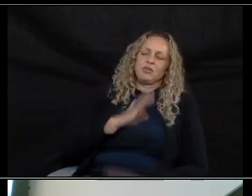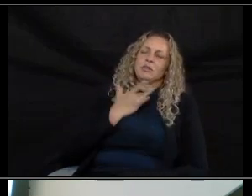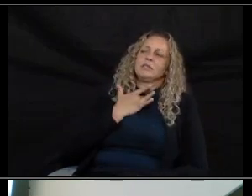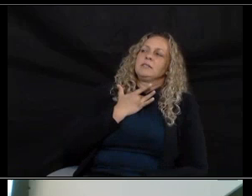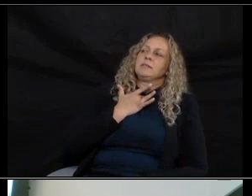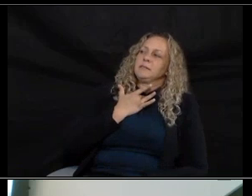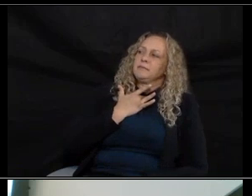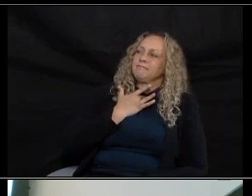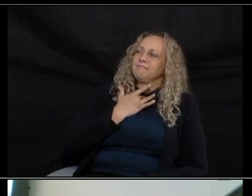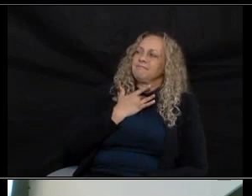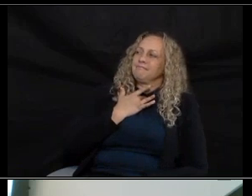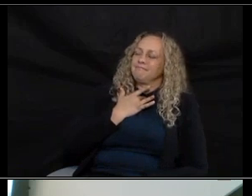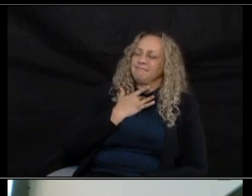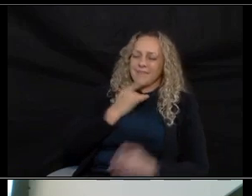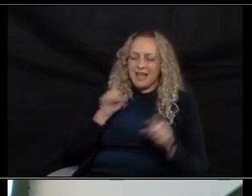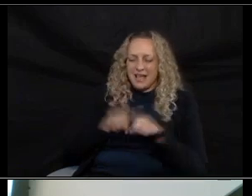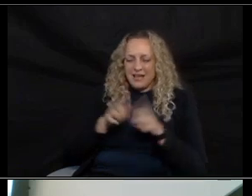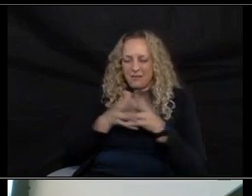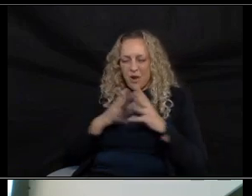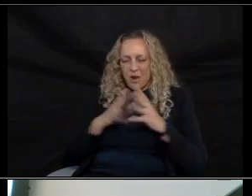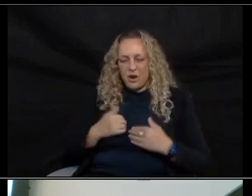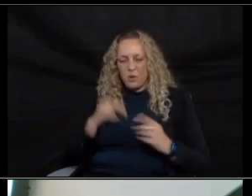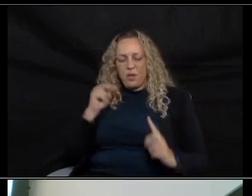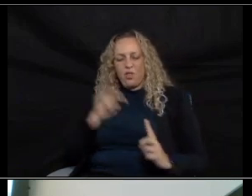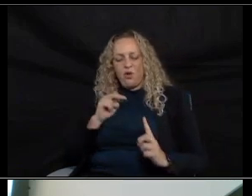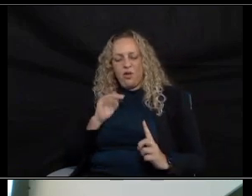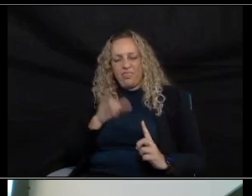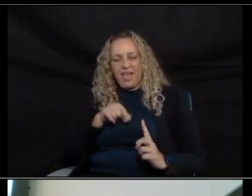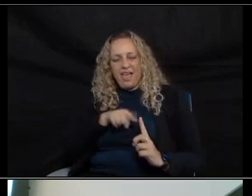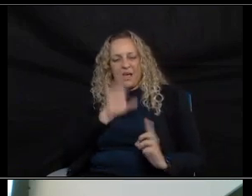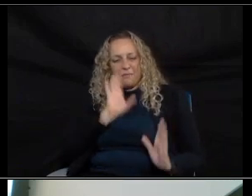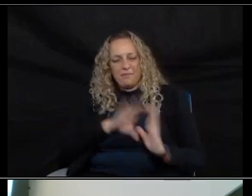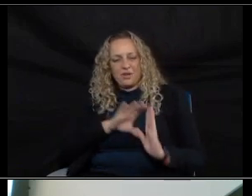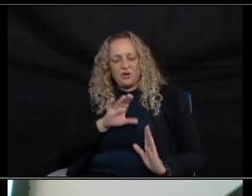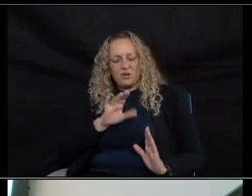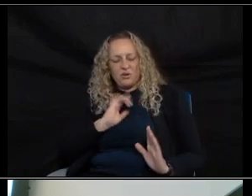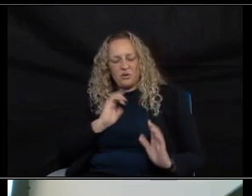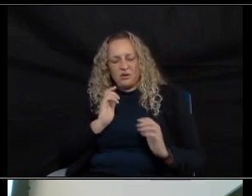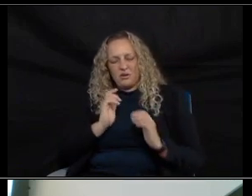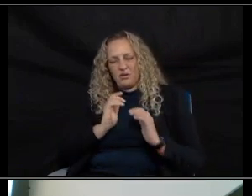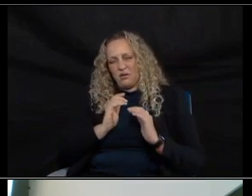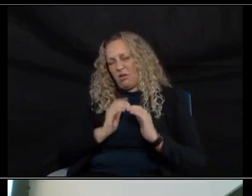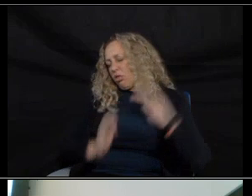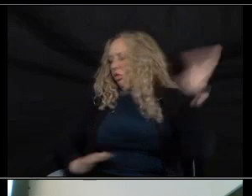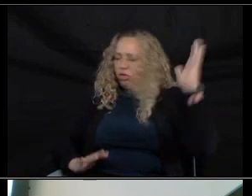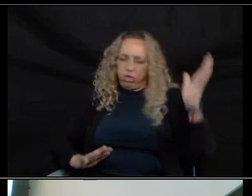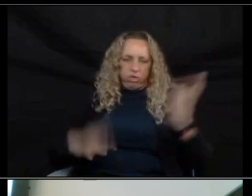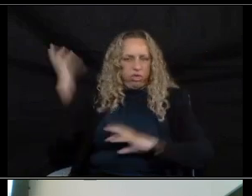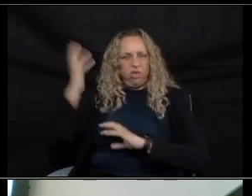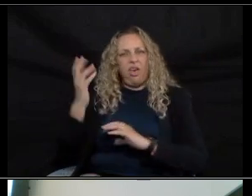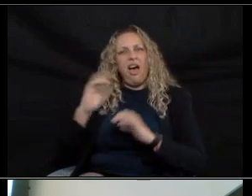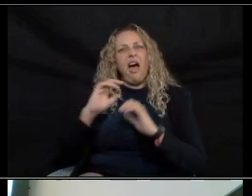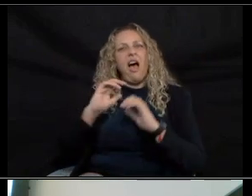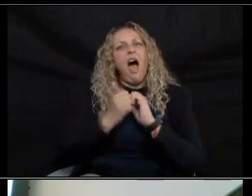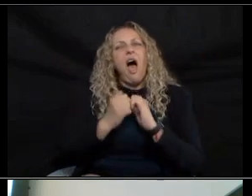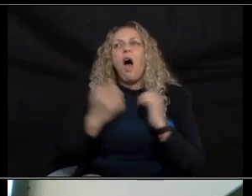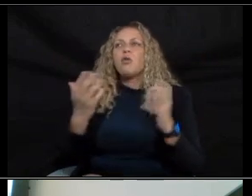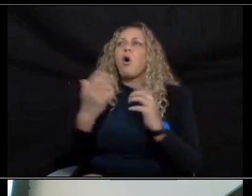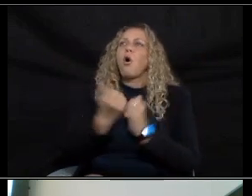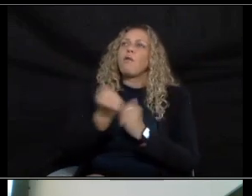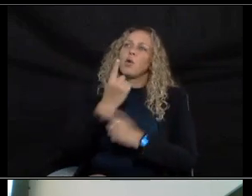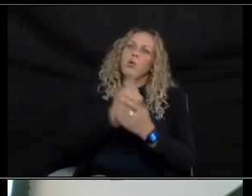I don't know as Americans how we can look at that and not ask ourselves, where did we get so far off track? And so 2 weeks ago,